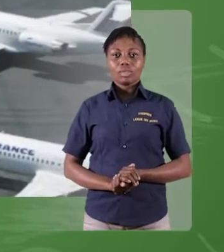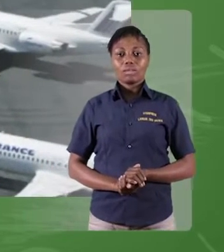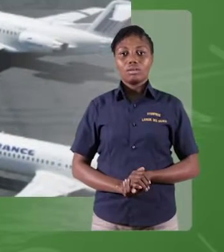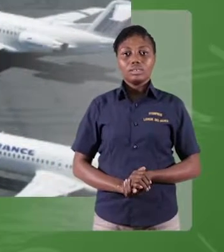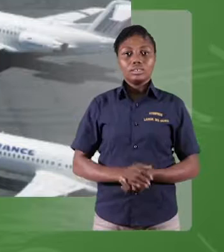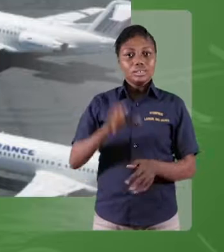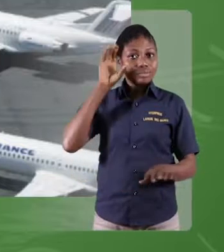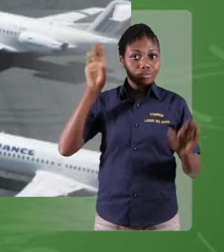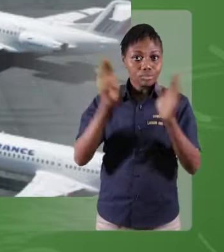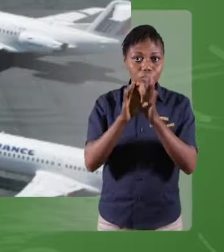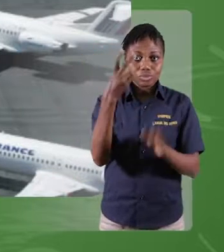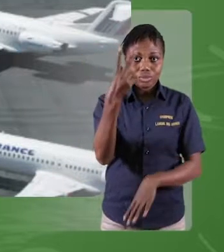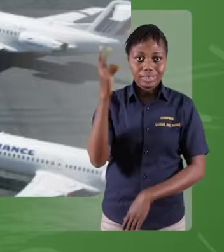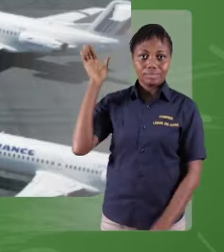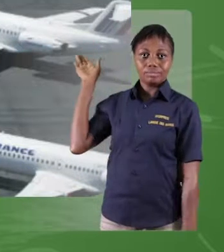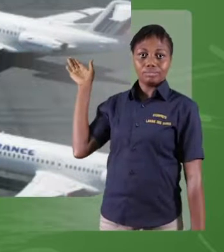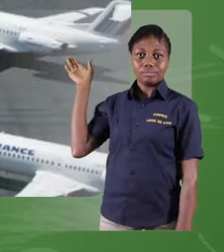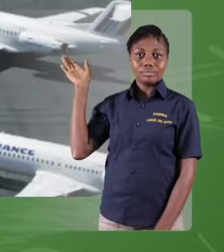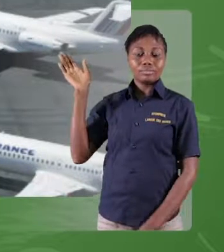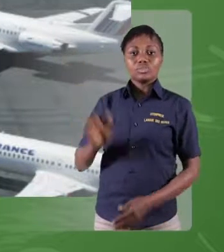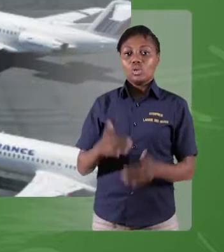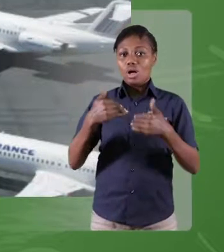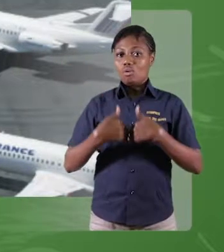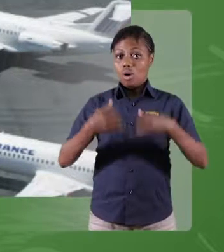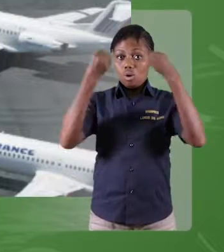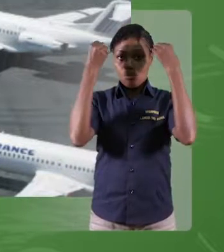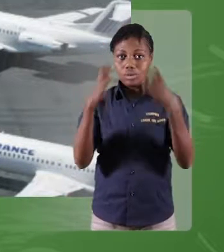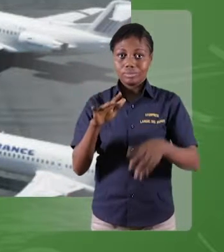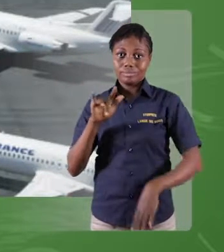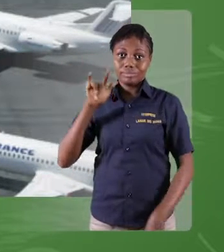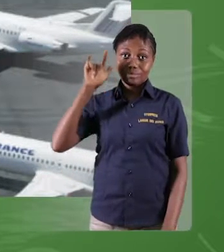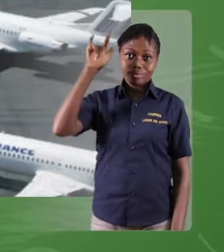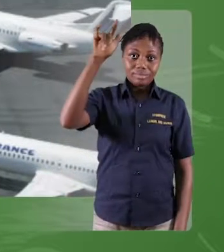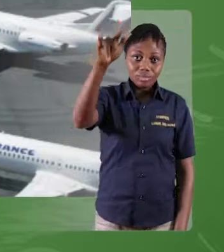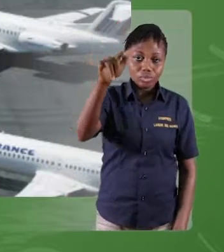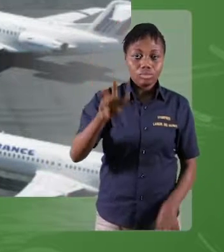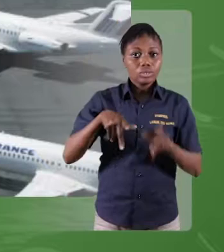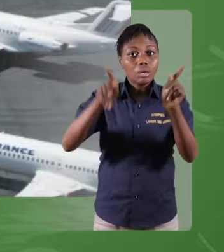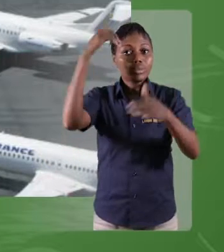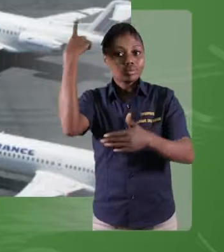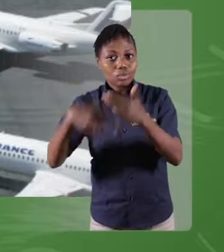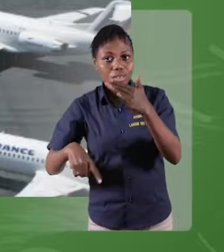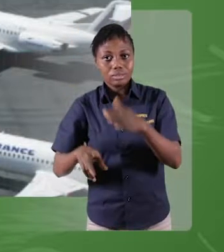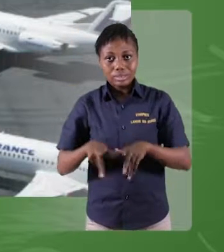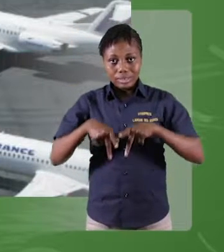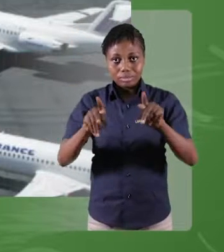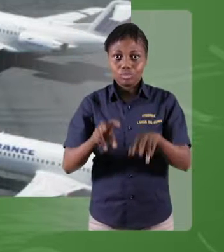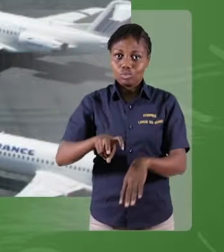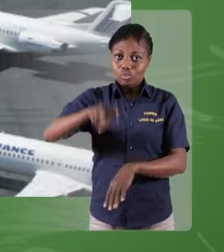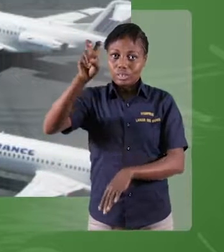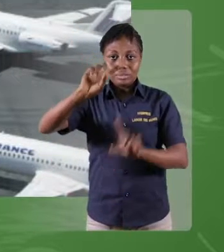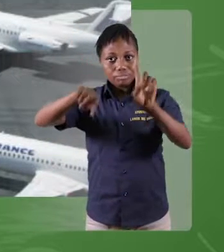Now, picture 2, there are planes. Okay, planes are what you can